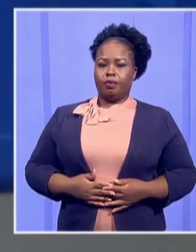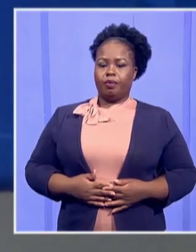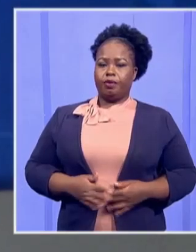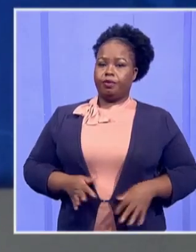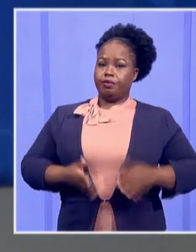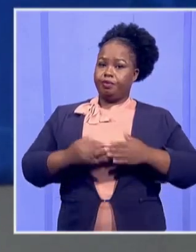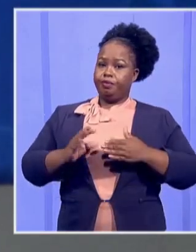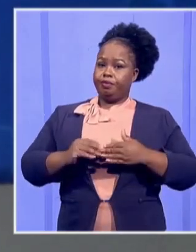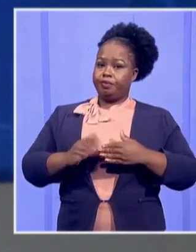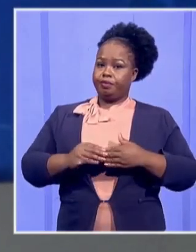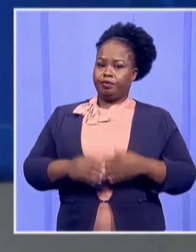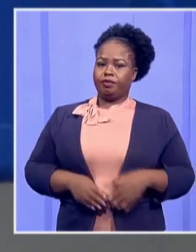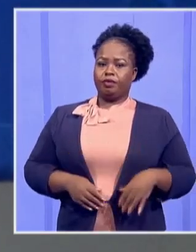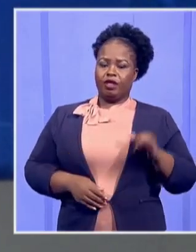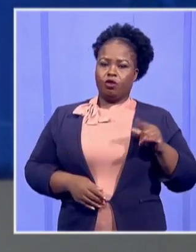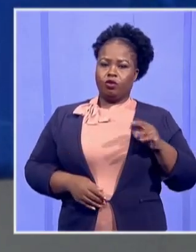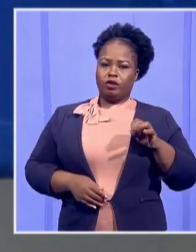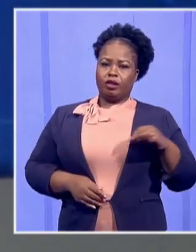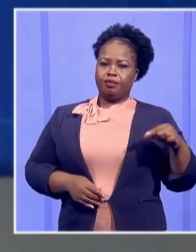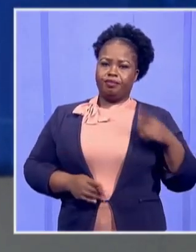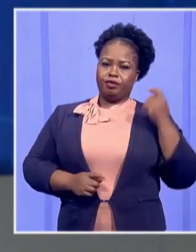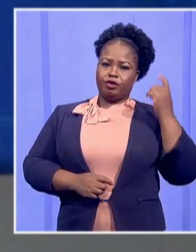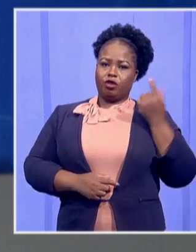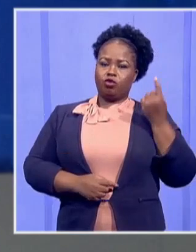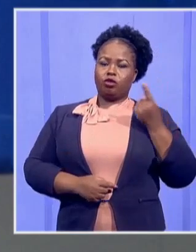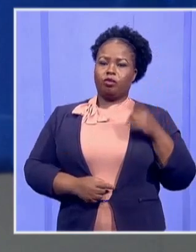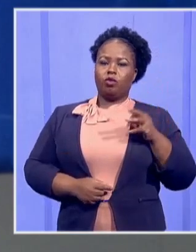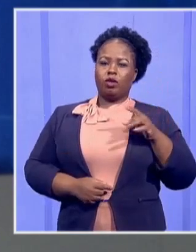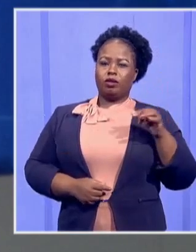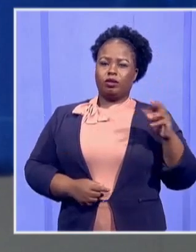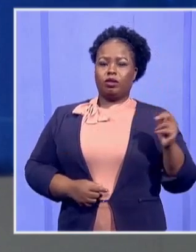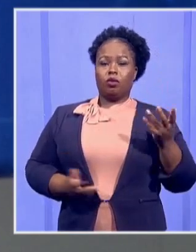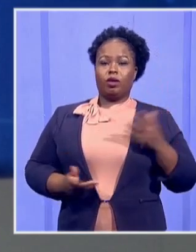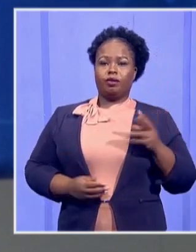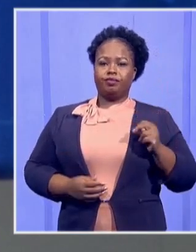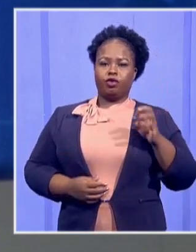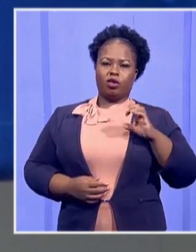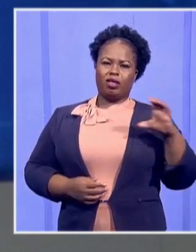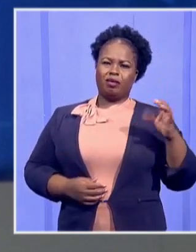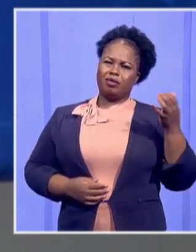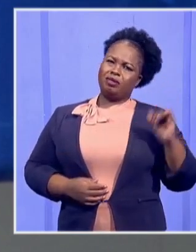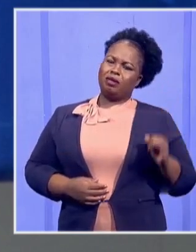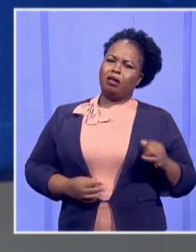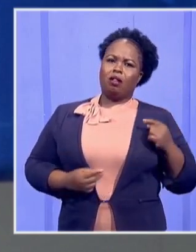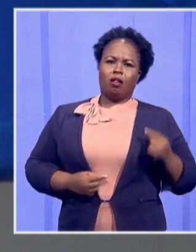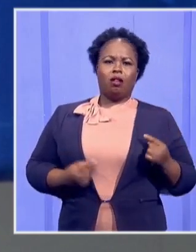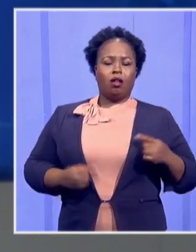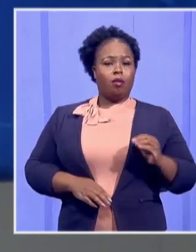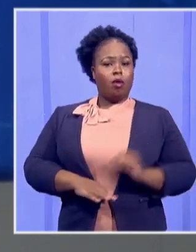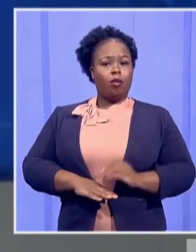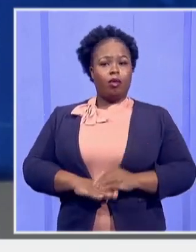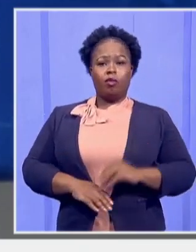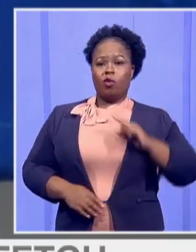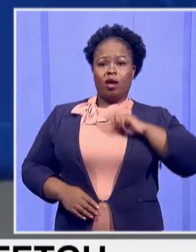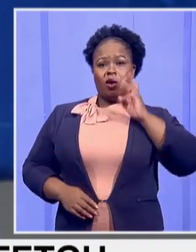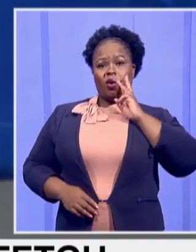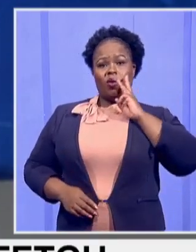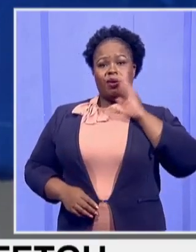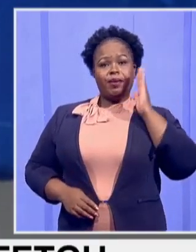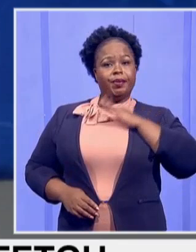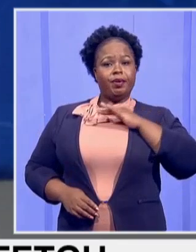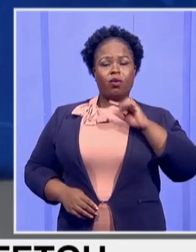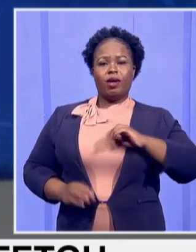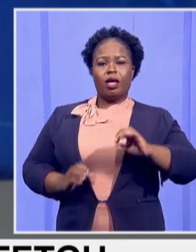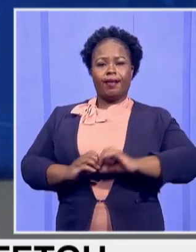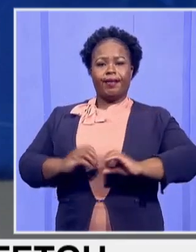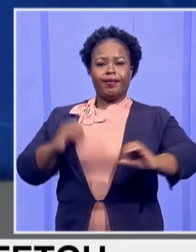Residents of Ikhutseng township in Warrenton in the Northern Cape are still battling without water after a pipe supplying water